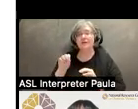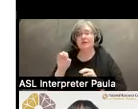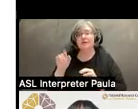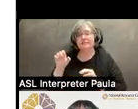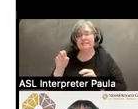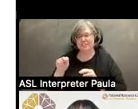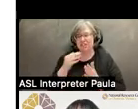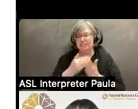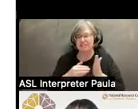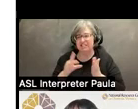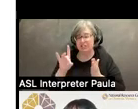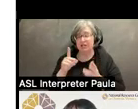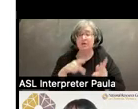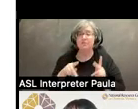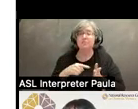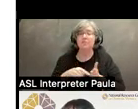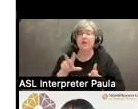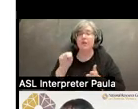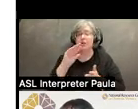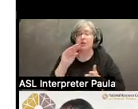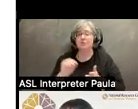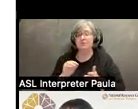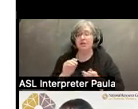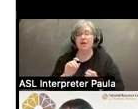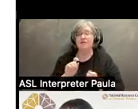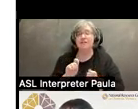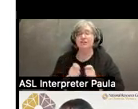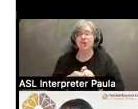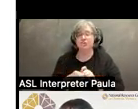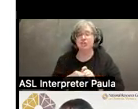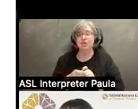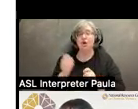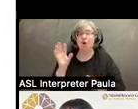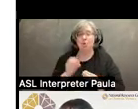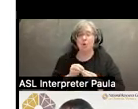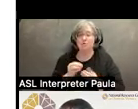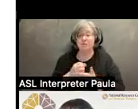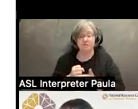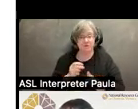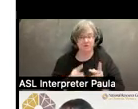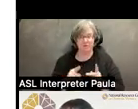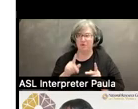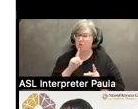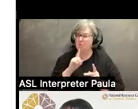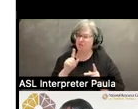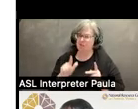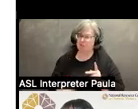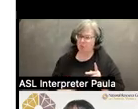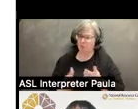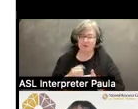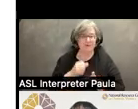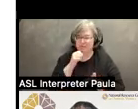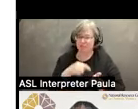people pay 30% of their adjusted gross income towards their housing costs. Now, people who are very low income don't really